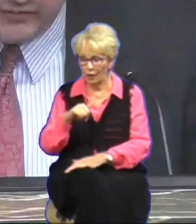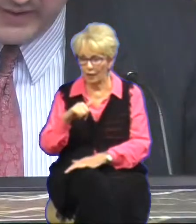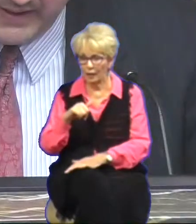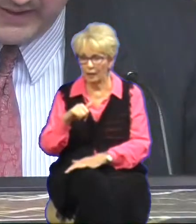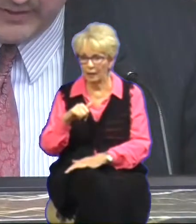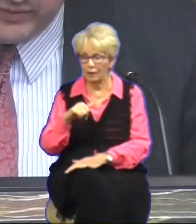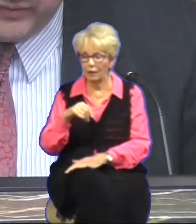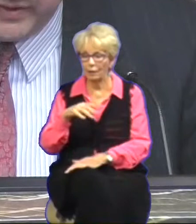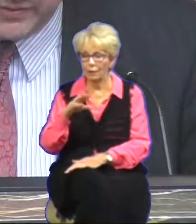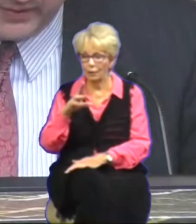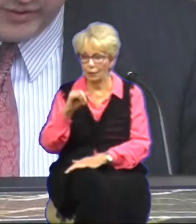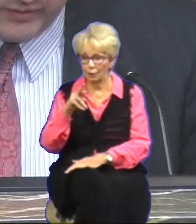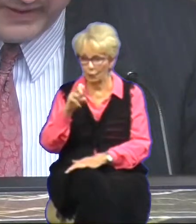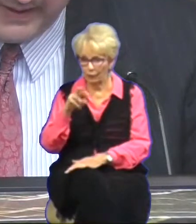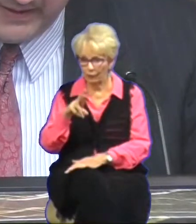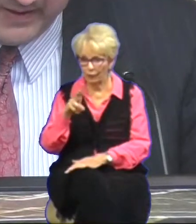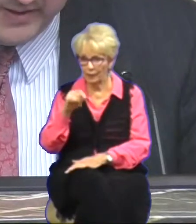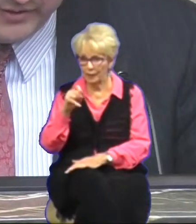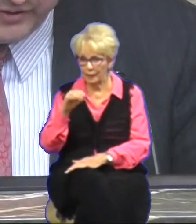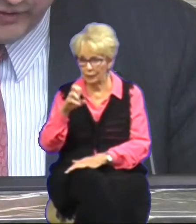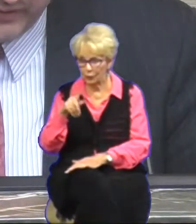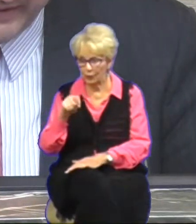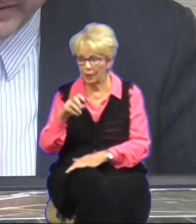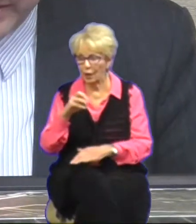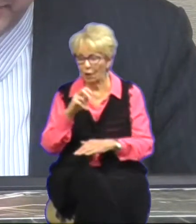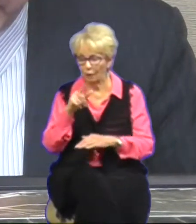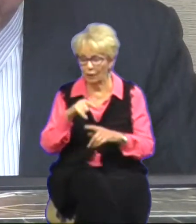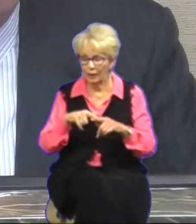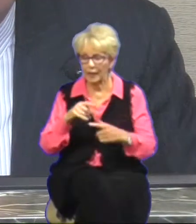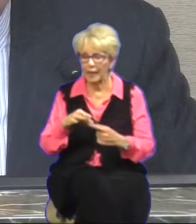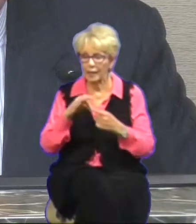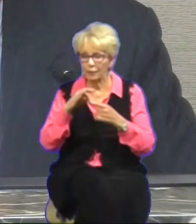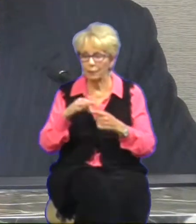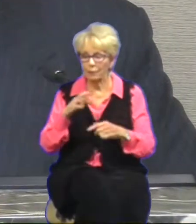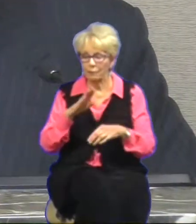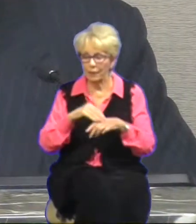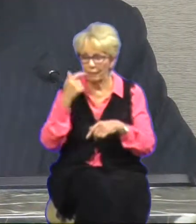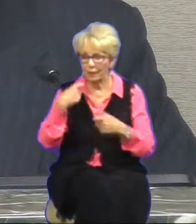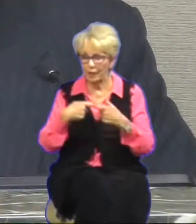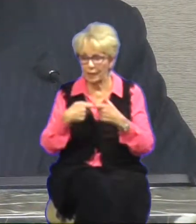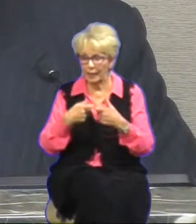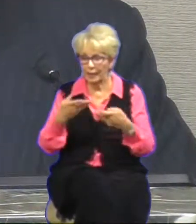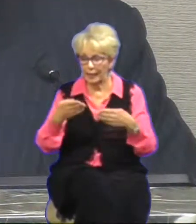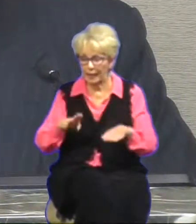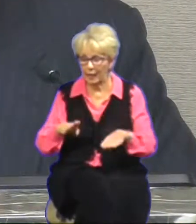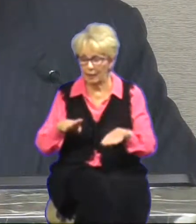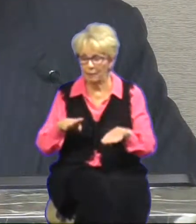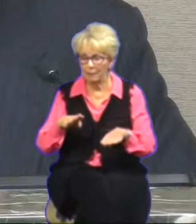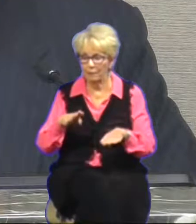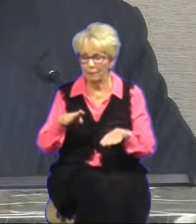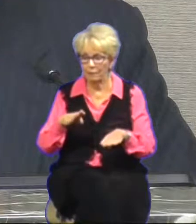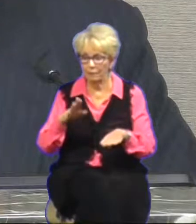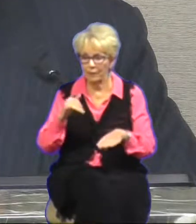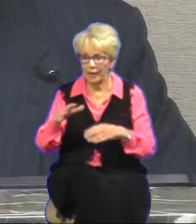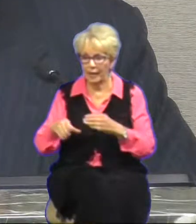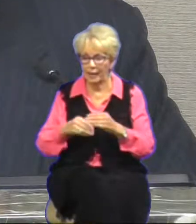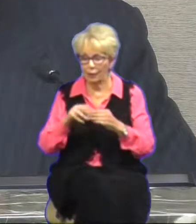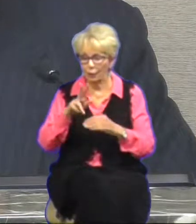Corridor Overlay, and River District Overlay to the overlay exceptions column for electronic gaming operations by